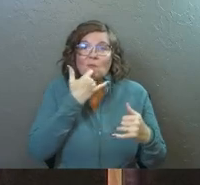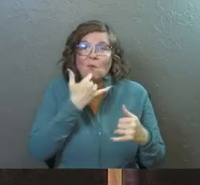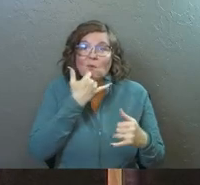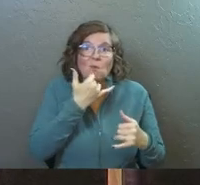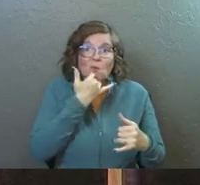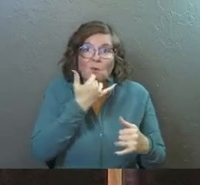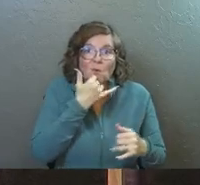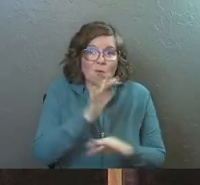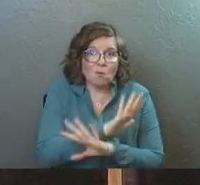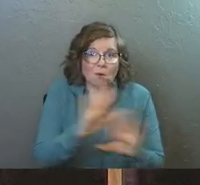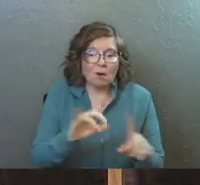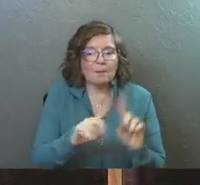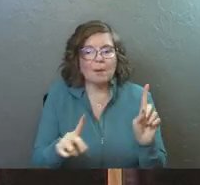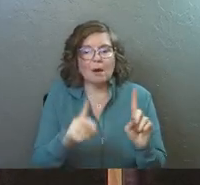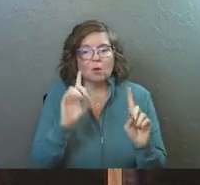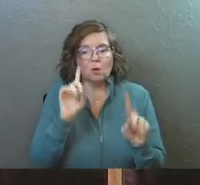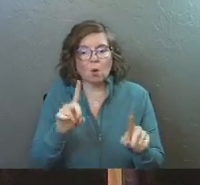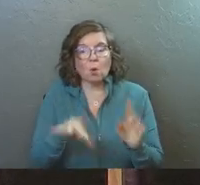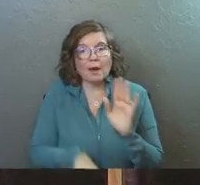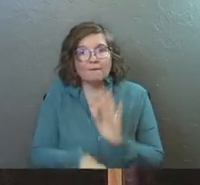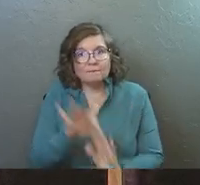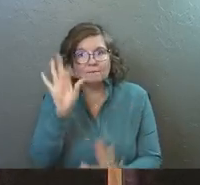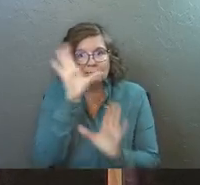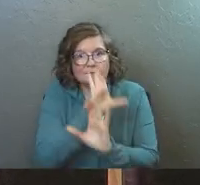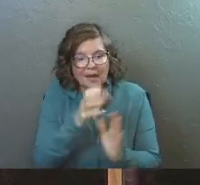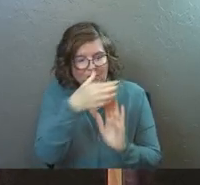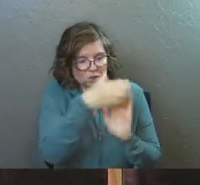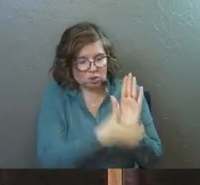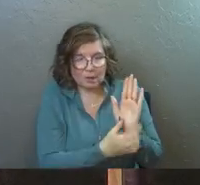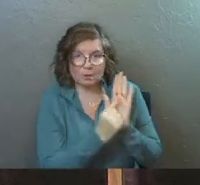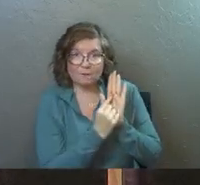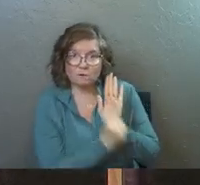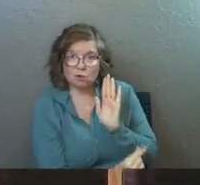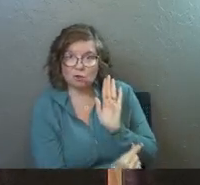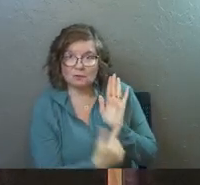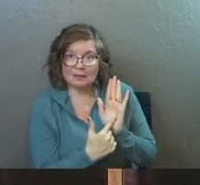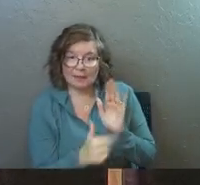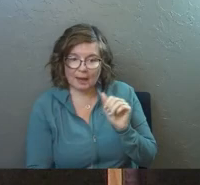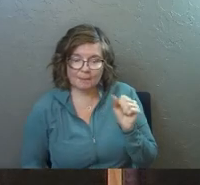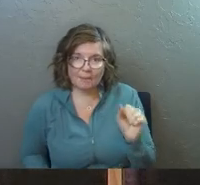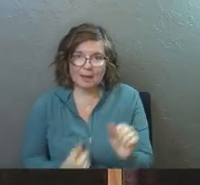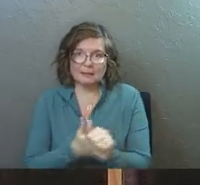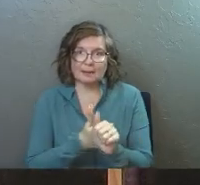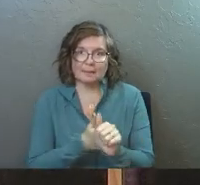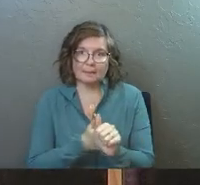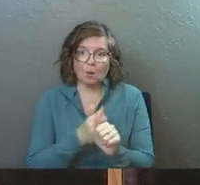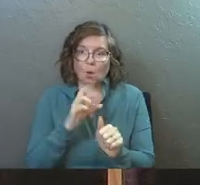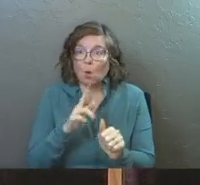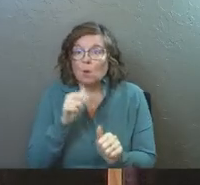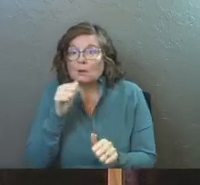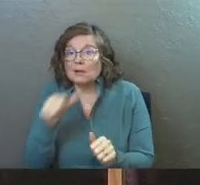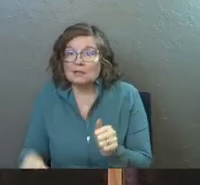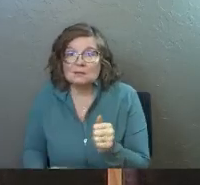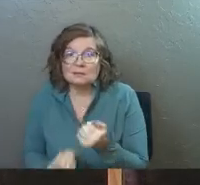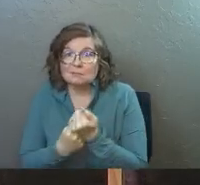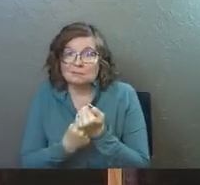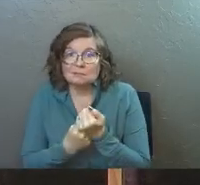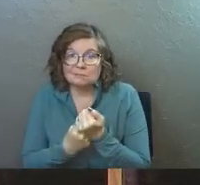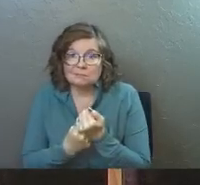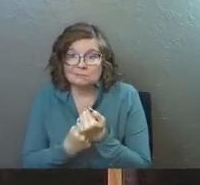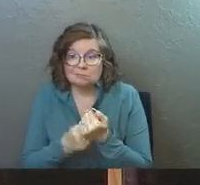wrong. But go and find the chapter and verse that backs it up or doesn't back it